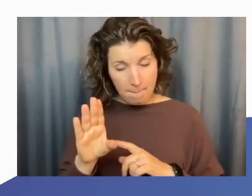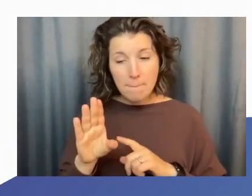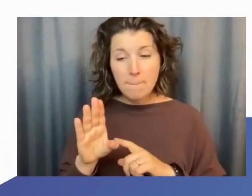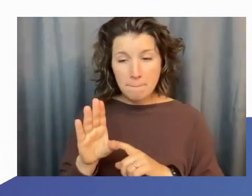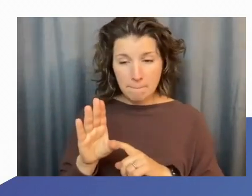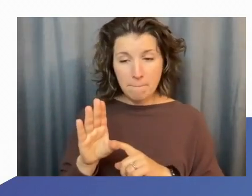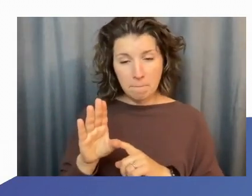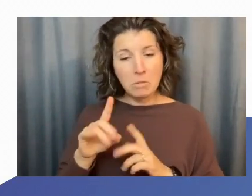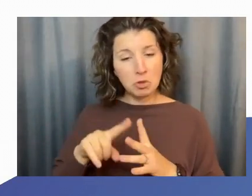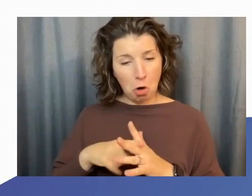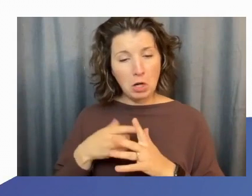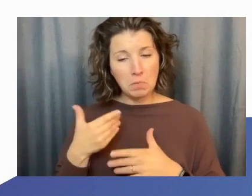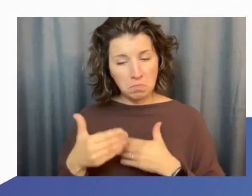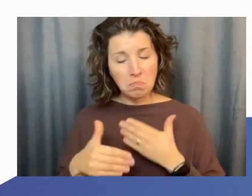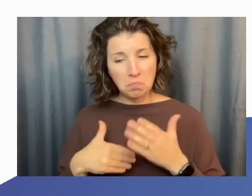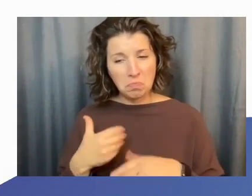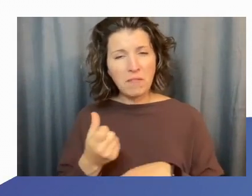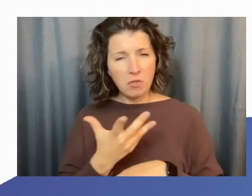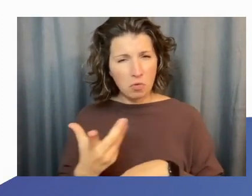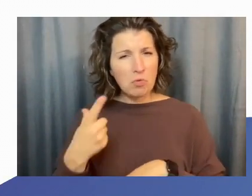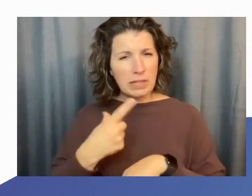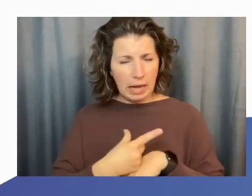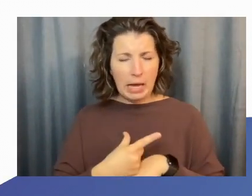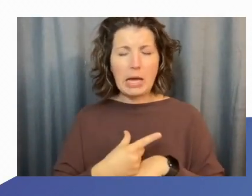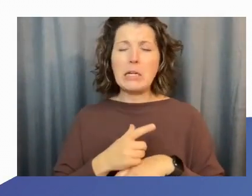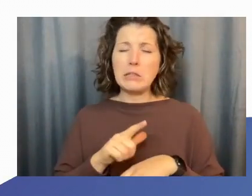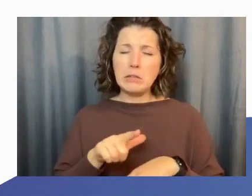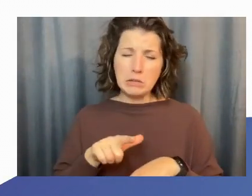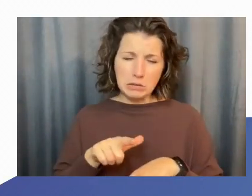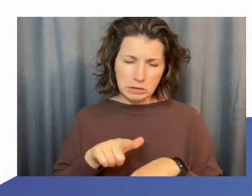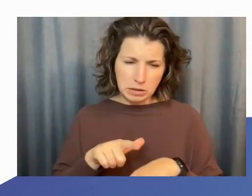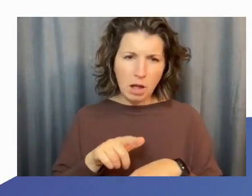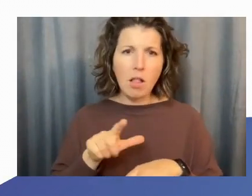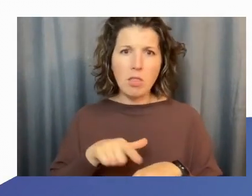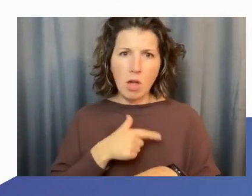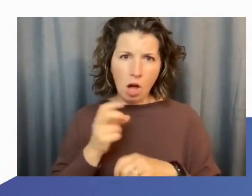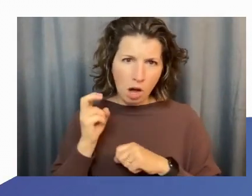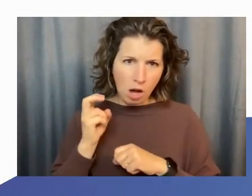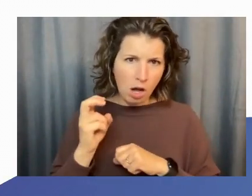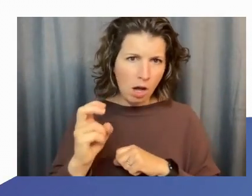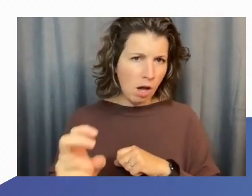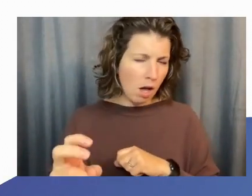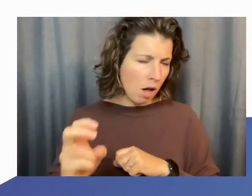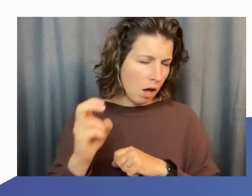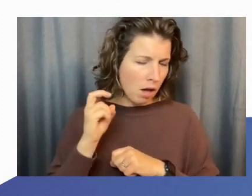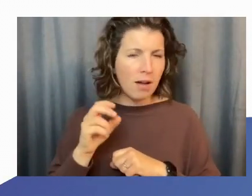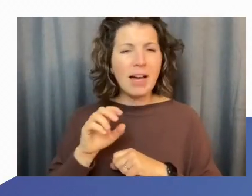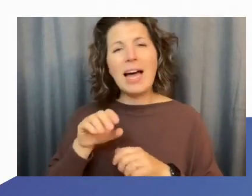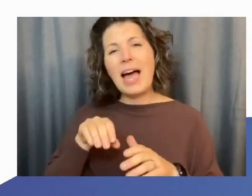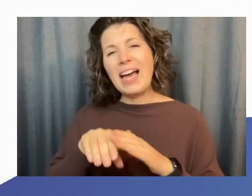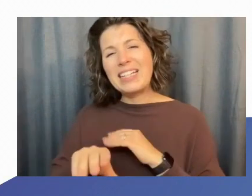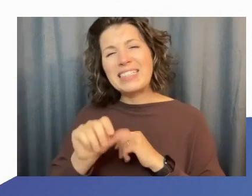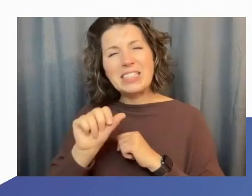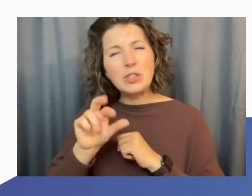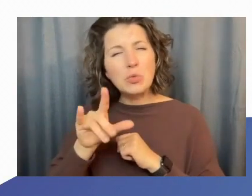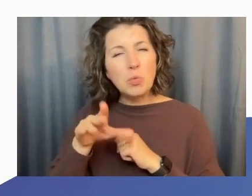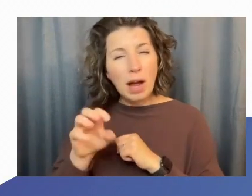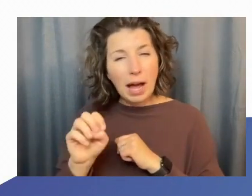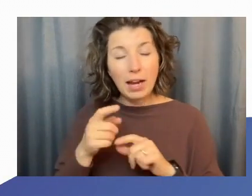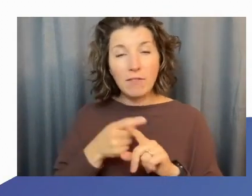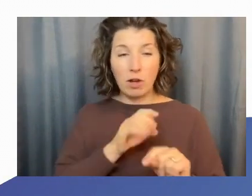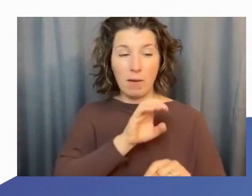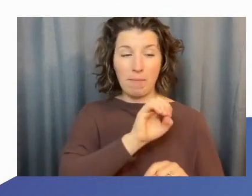starting rehab, after a lengthy accessorized trip from Elmhurst, Queens to the outpatient rehab center in